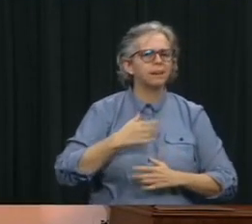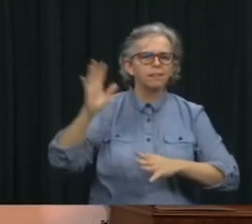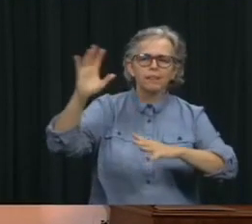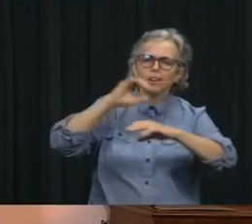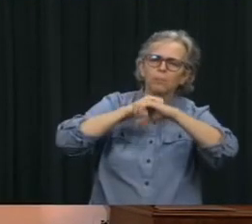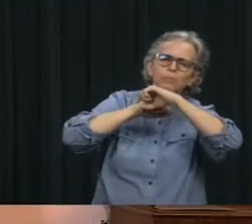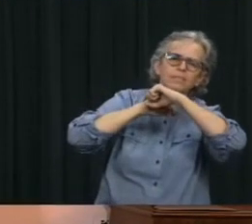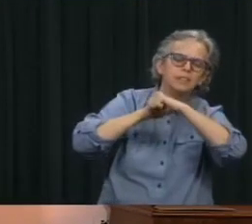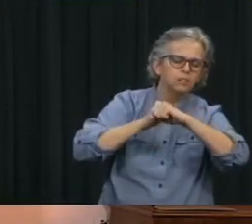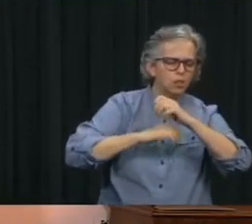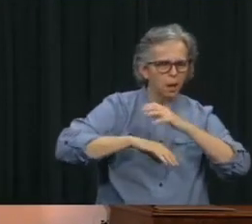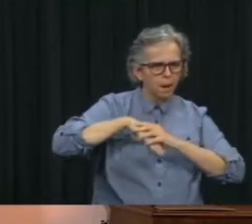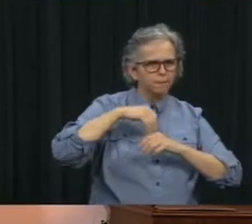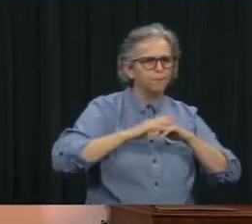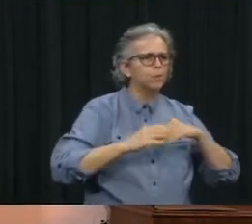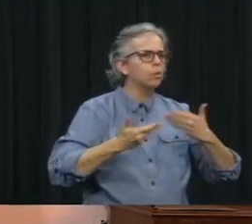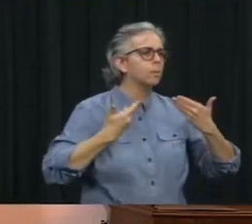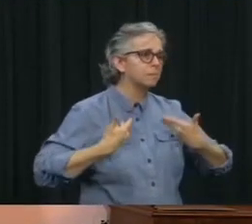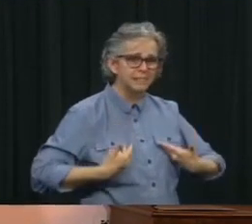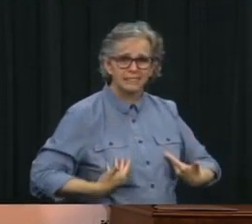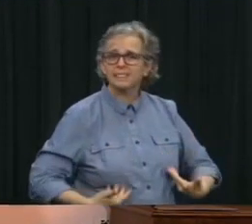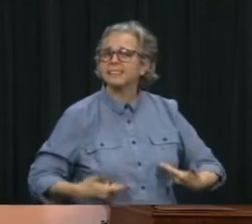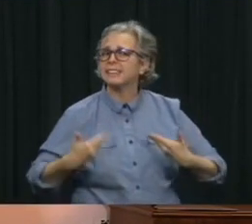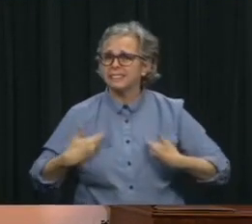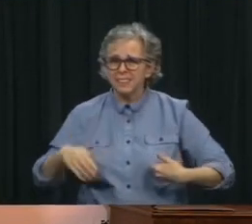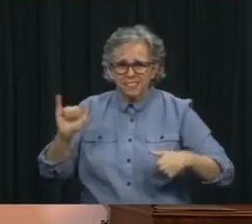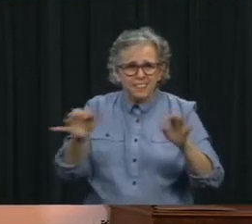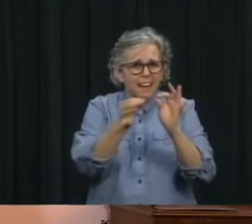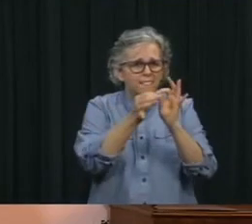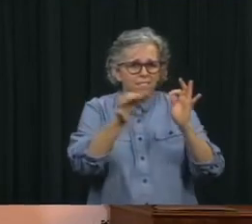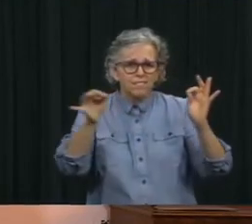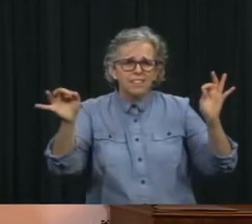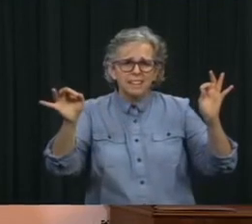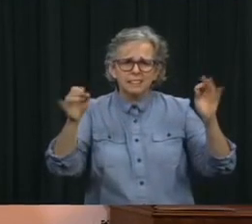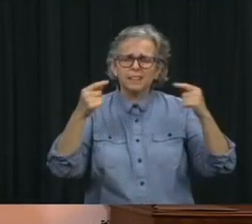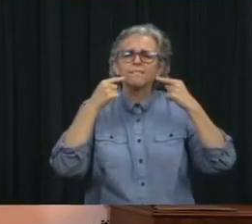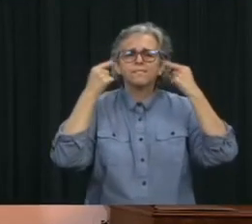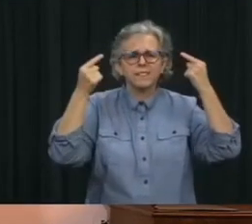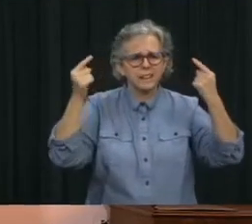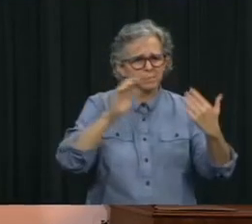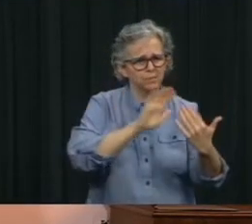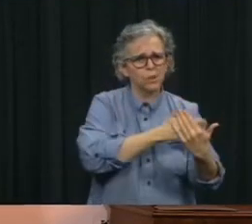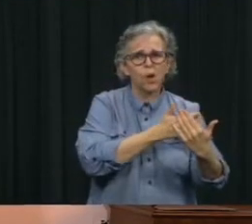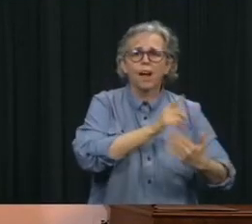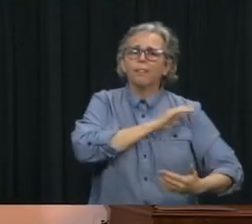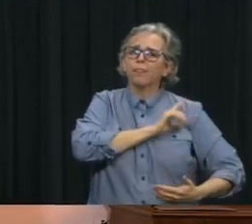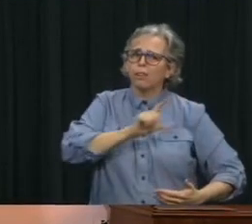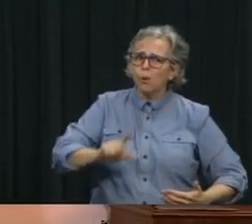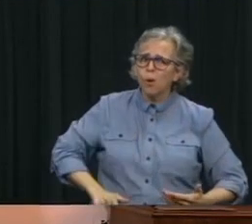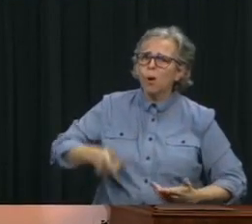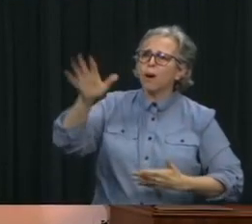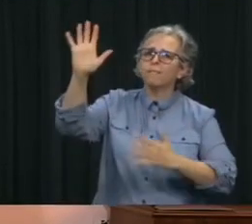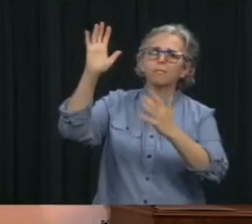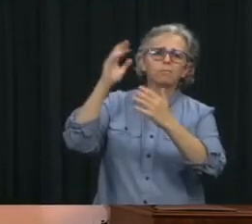The beginning of the psalm is also well known. The Lord is my shepherd, I shall not want.